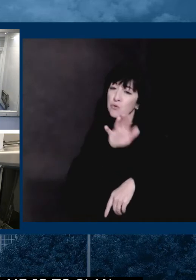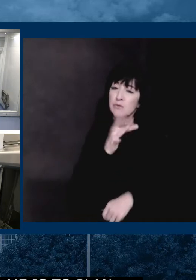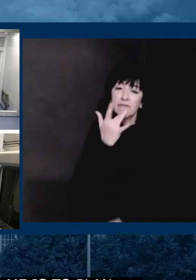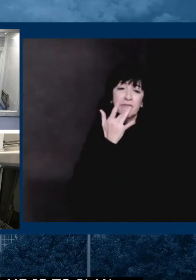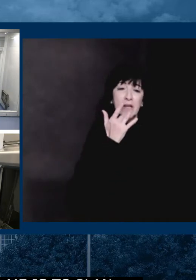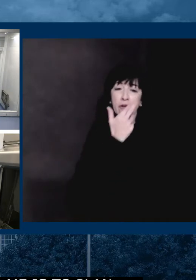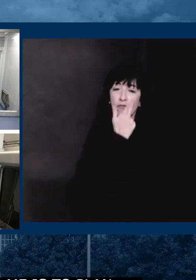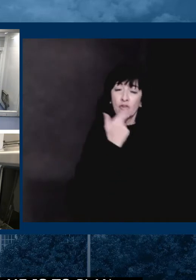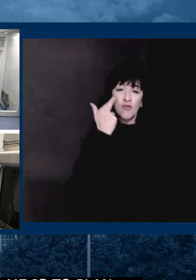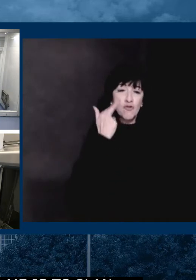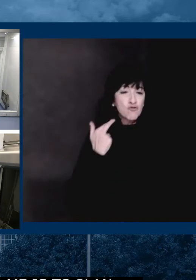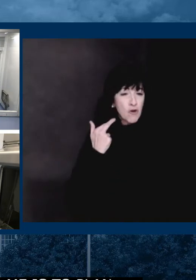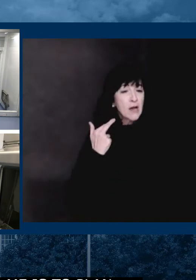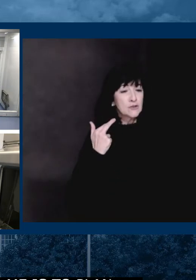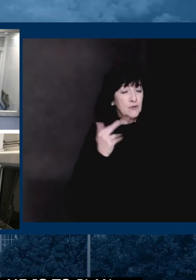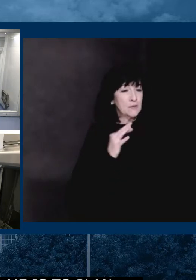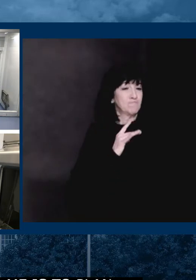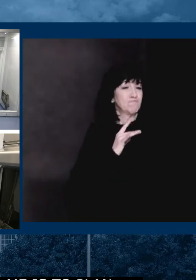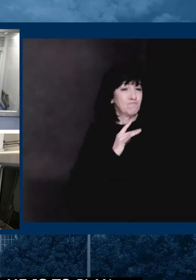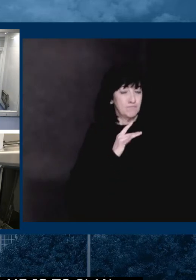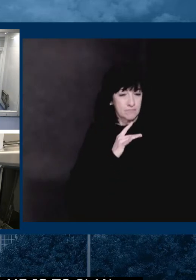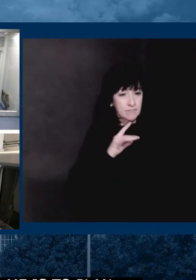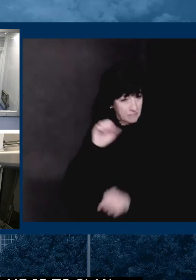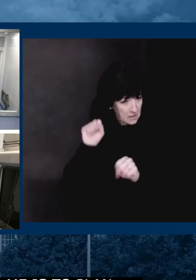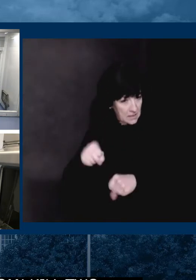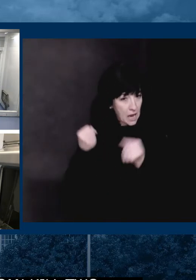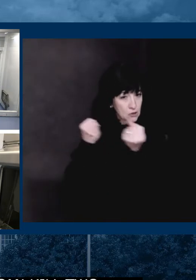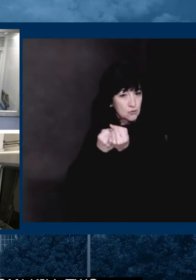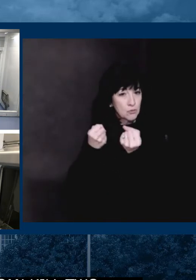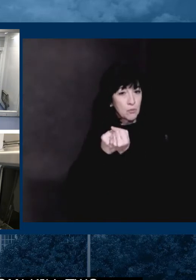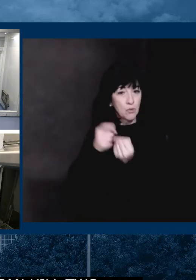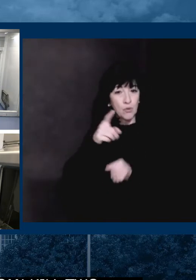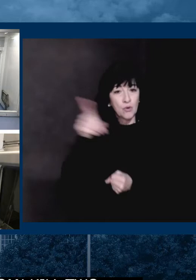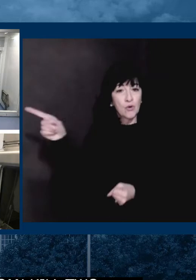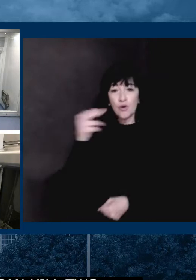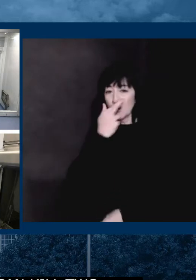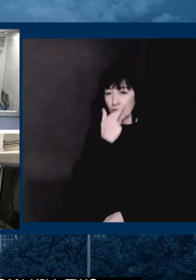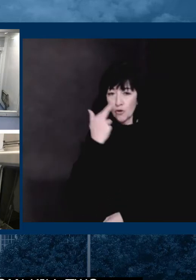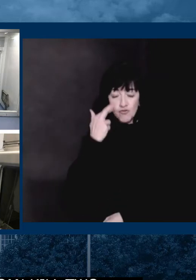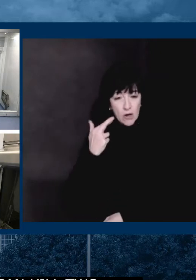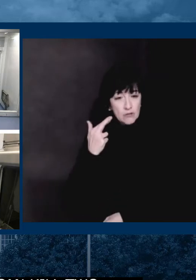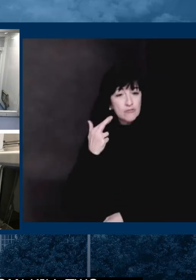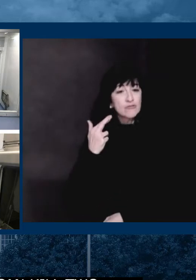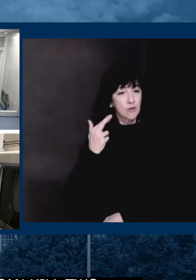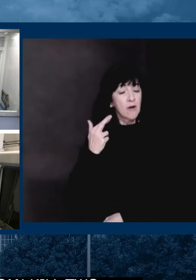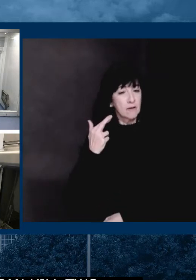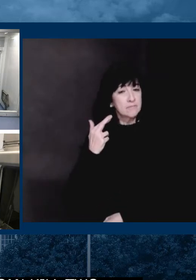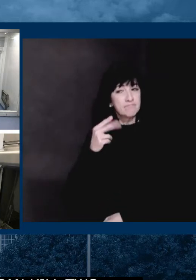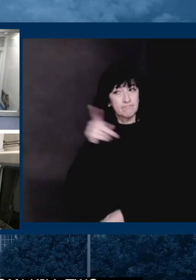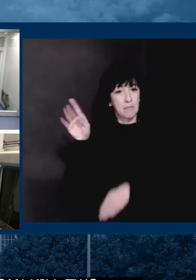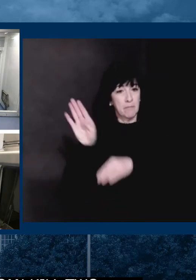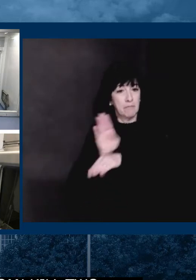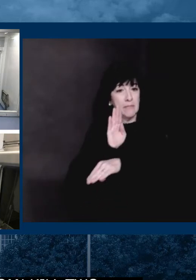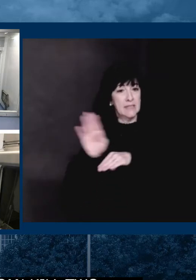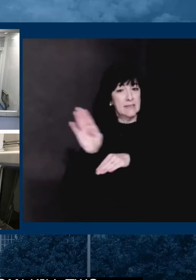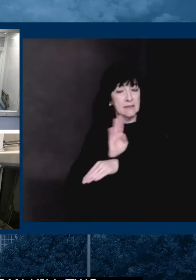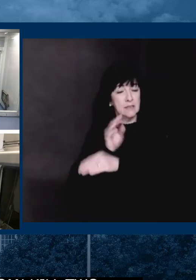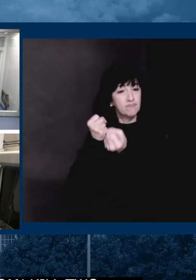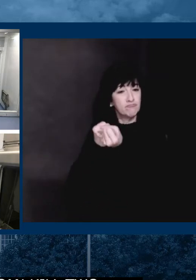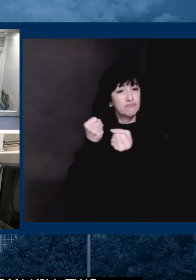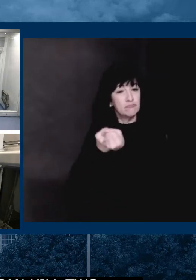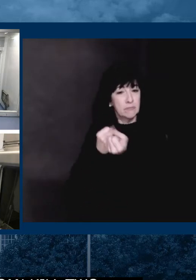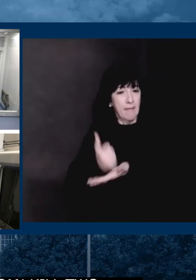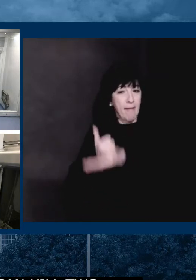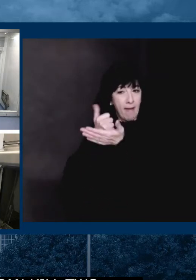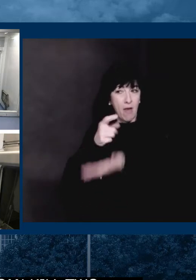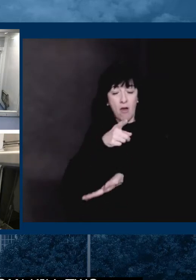where we've all been trying to support our restaurants and our hospitality businesses in our state during this very difficult time.